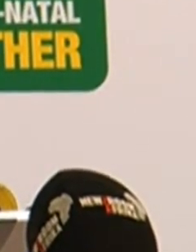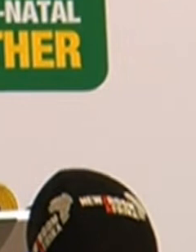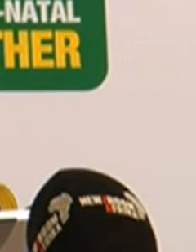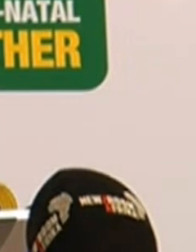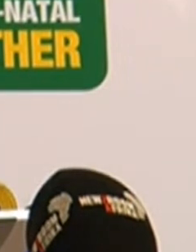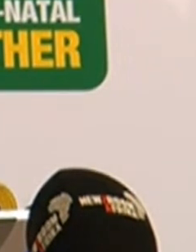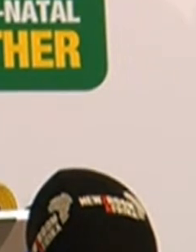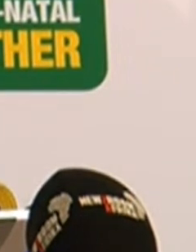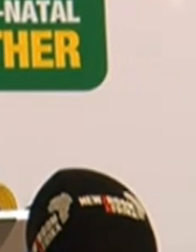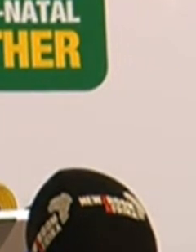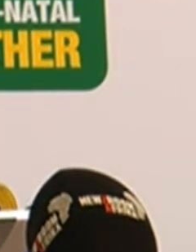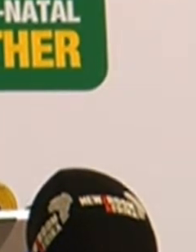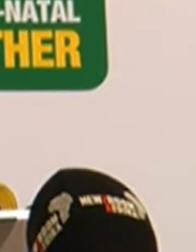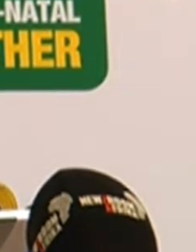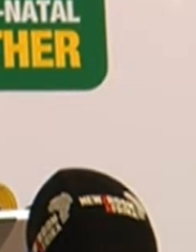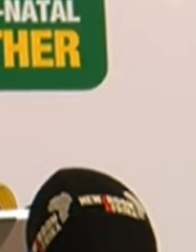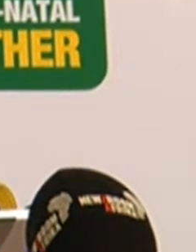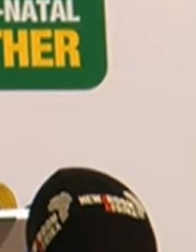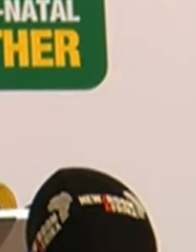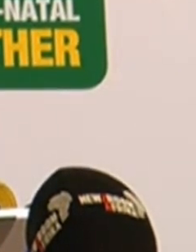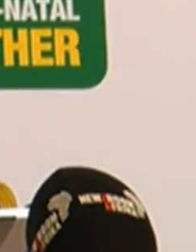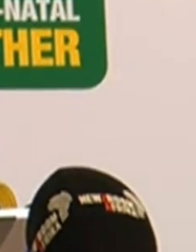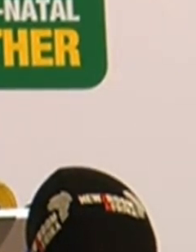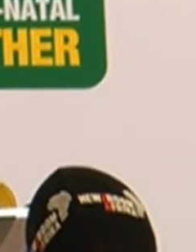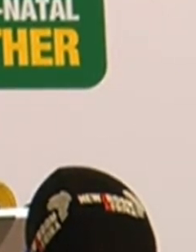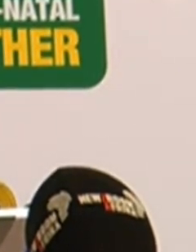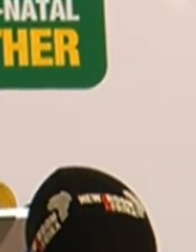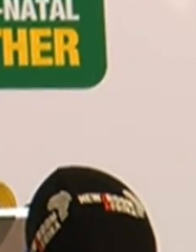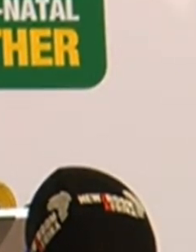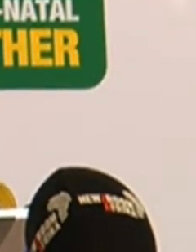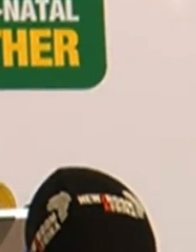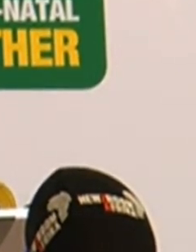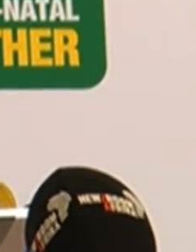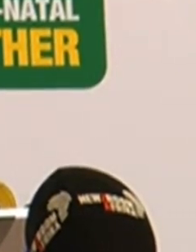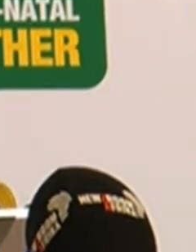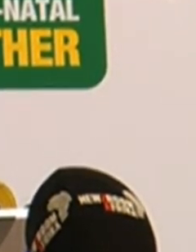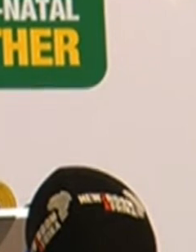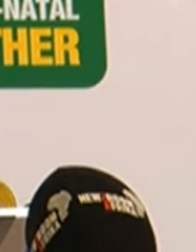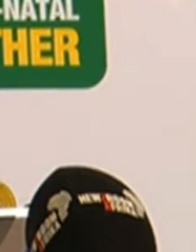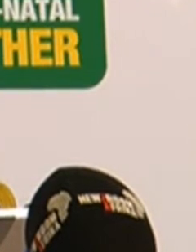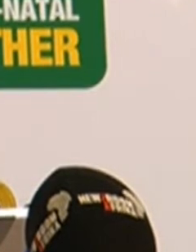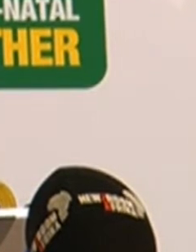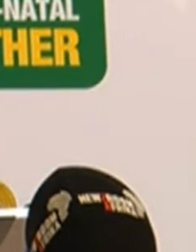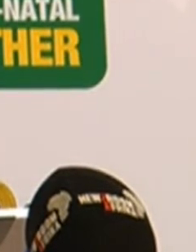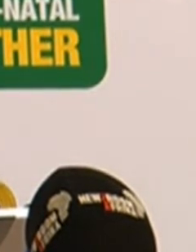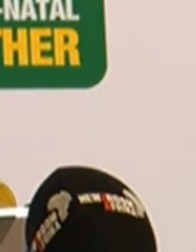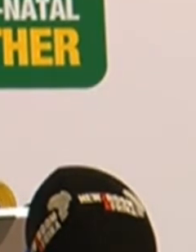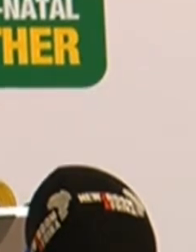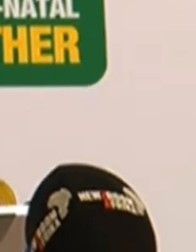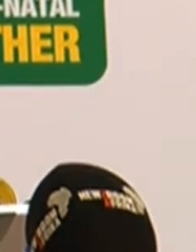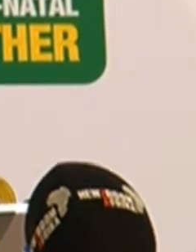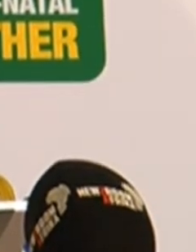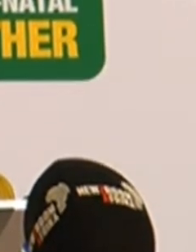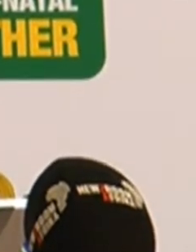ama-values esizwe esihlangene nesizwe esiphokophelele inqubekela phambili. Siyabonga.